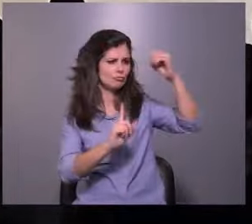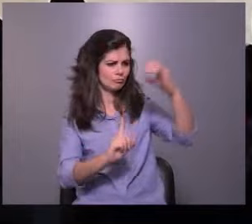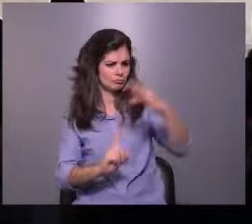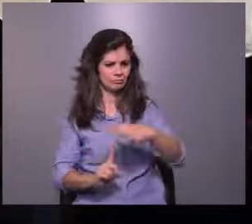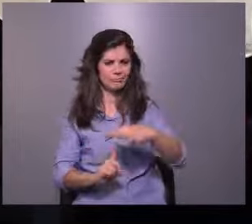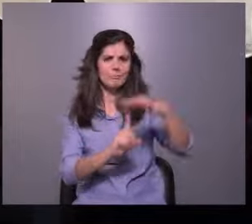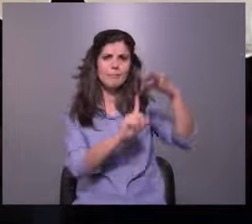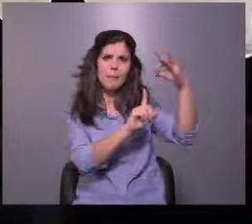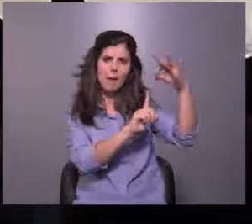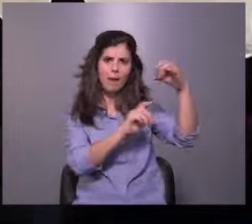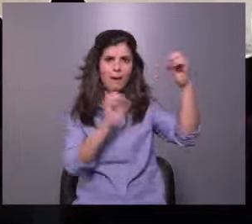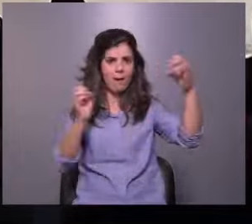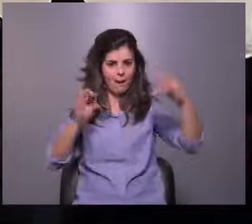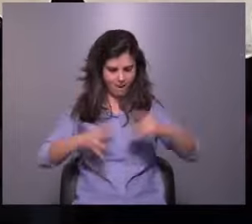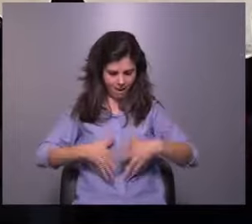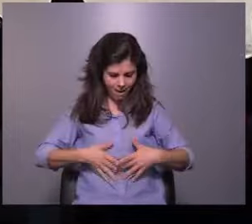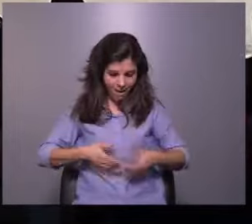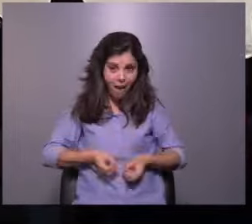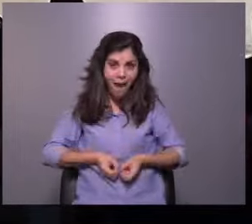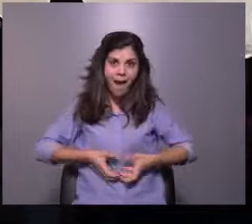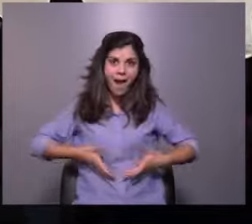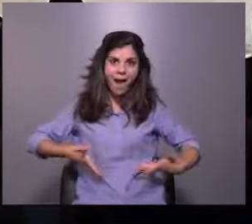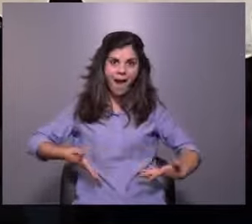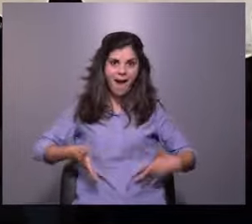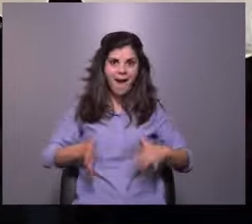Jesus.